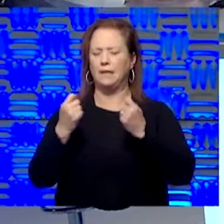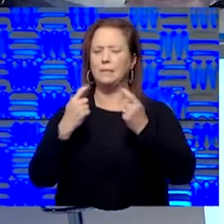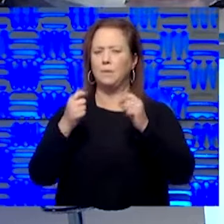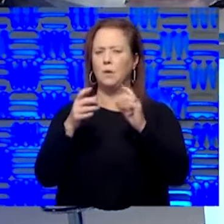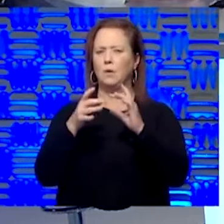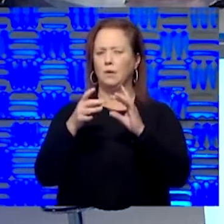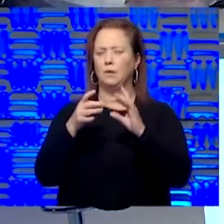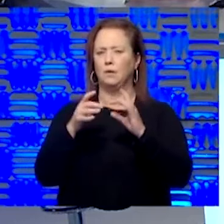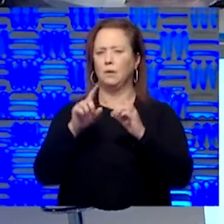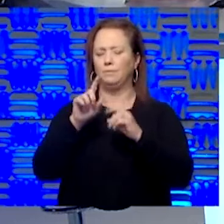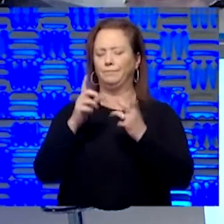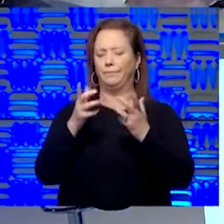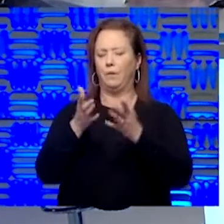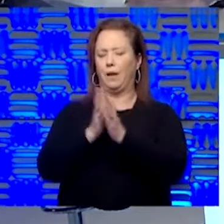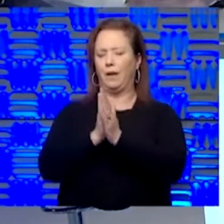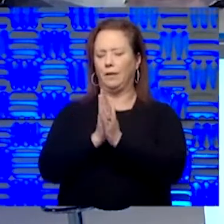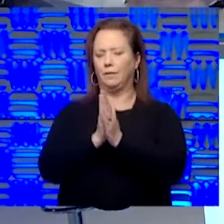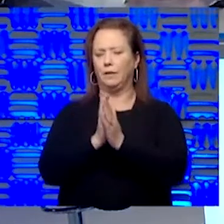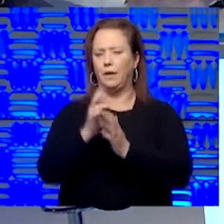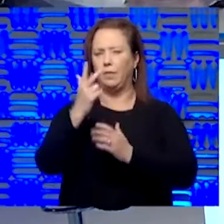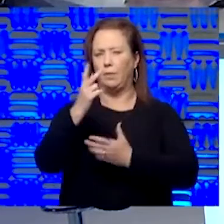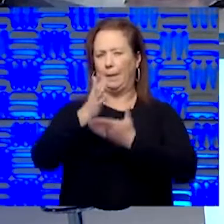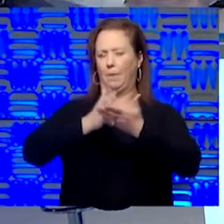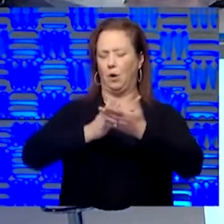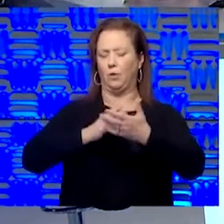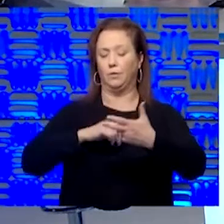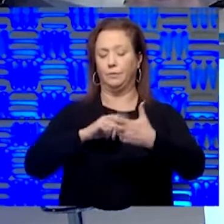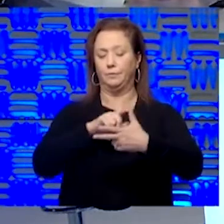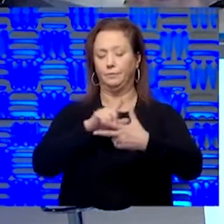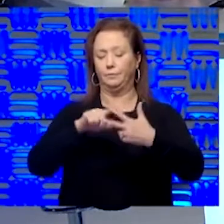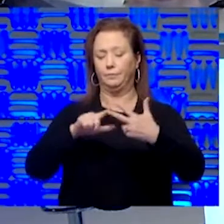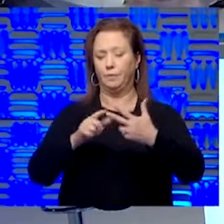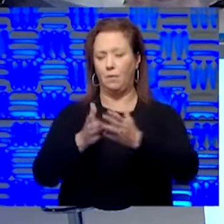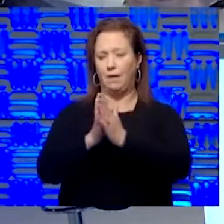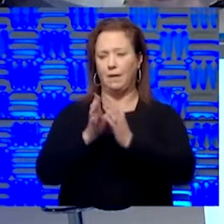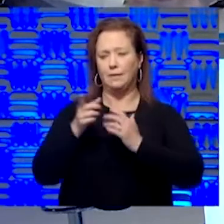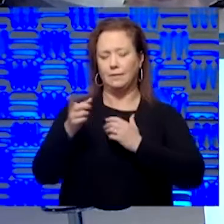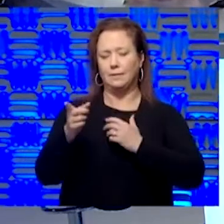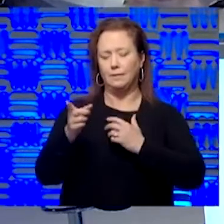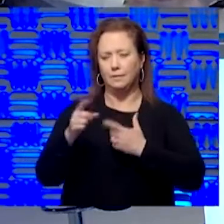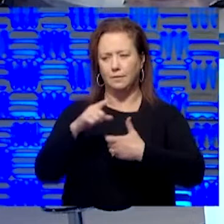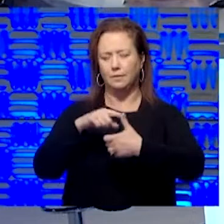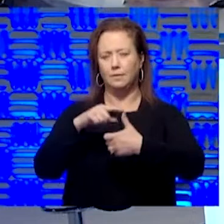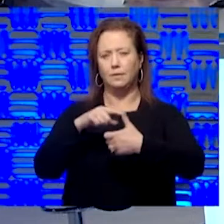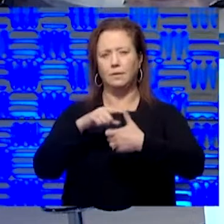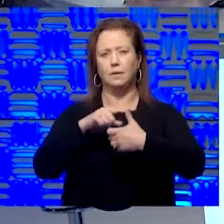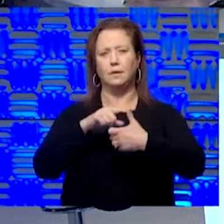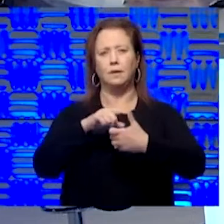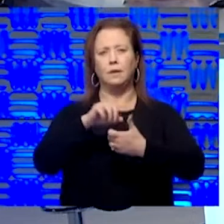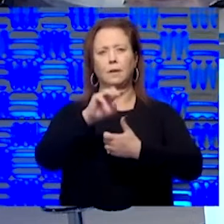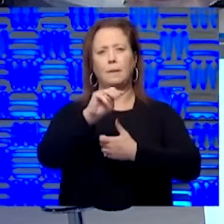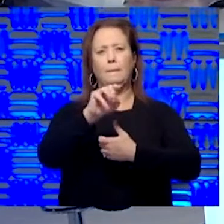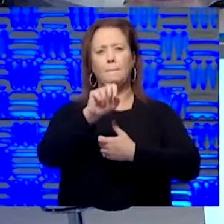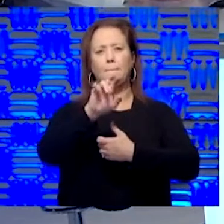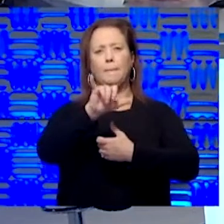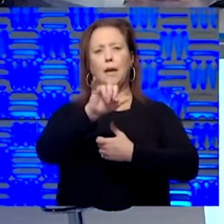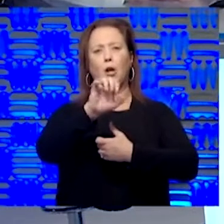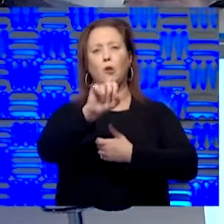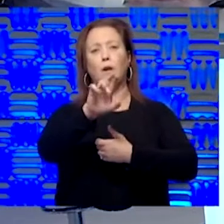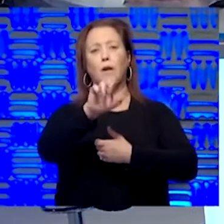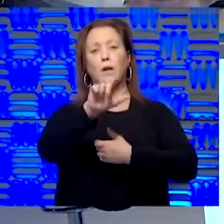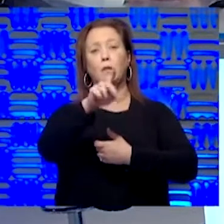ask you. You bet. It's kind of a three-part question. She wanted me to ask, what do you think about Mayor Lucas's extended stay order till